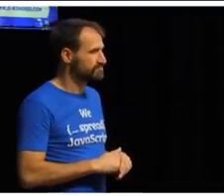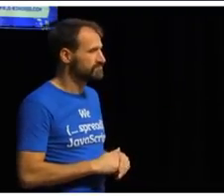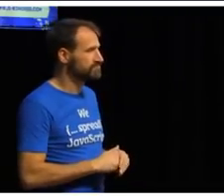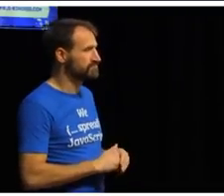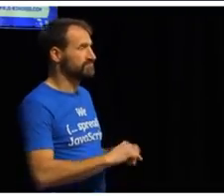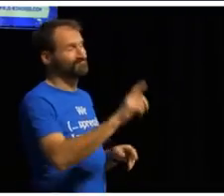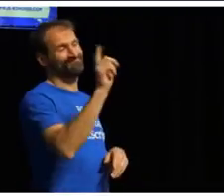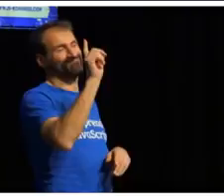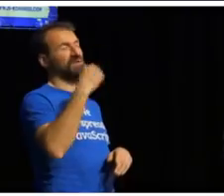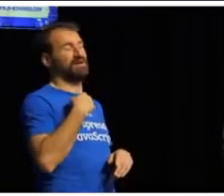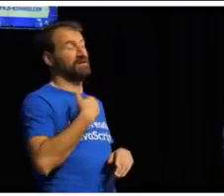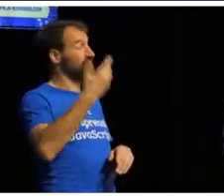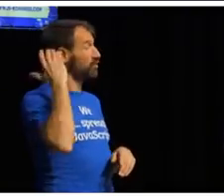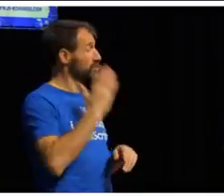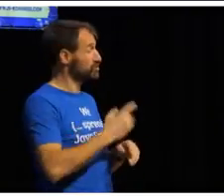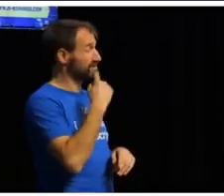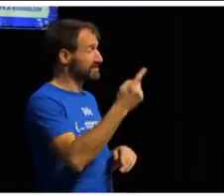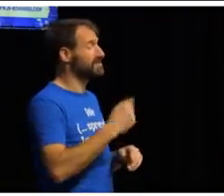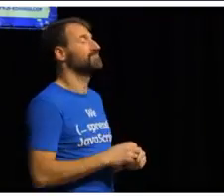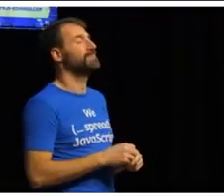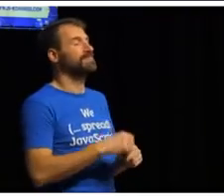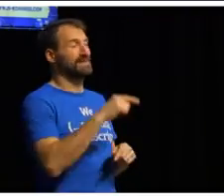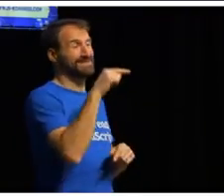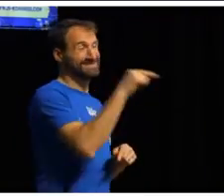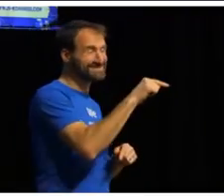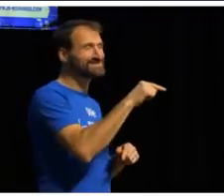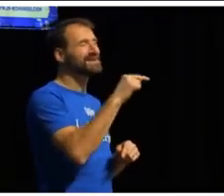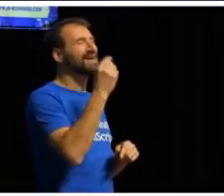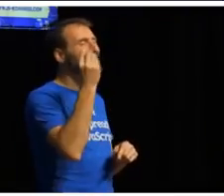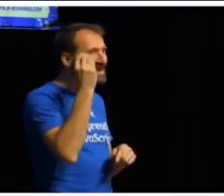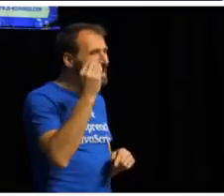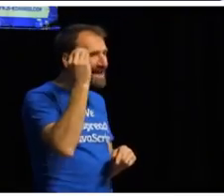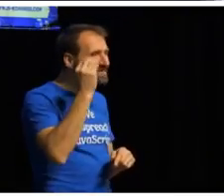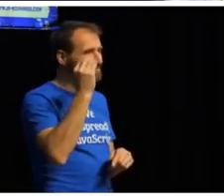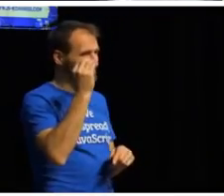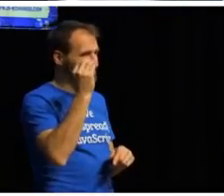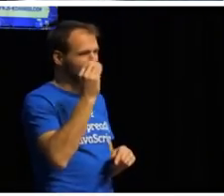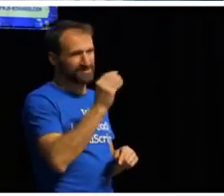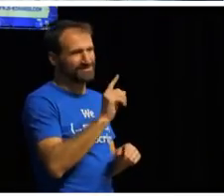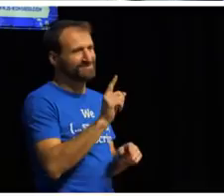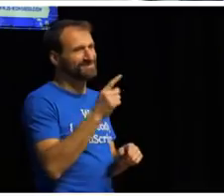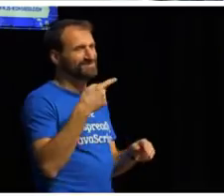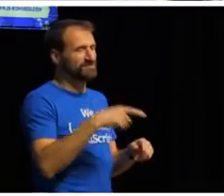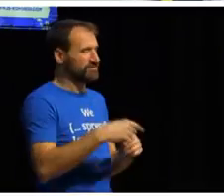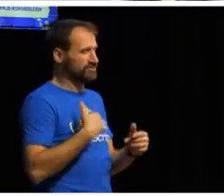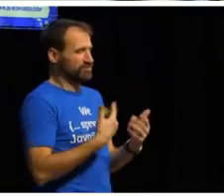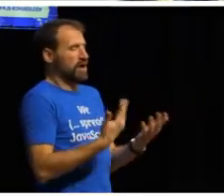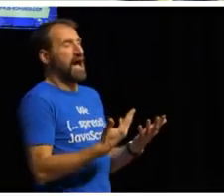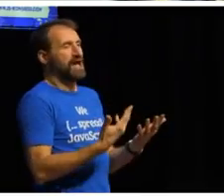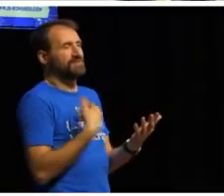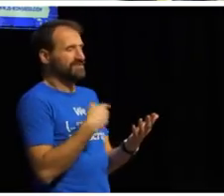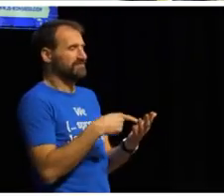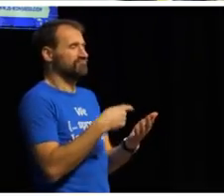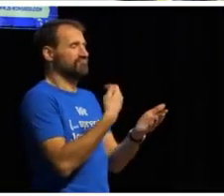As I said, this thing is learned. It's not that I, by hand, tweak the values I could